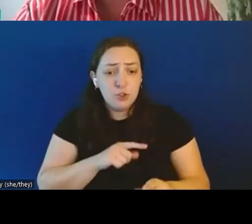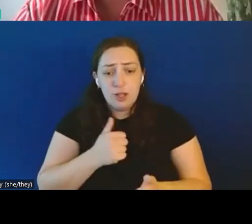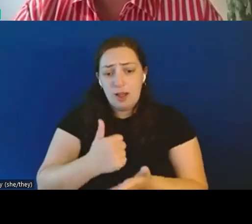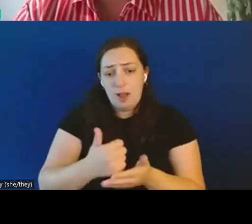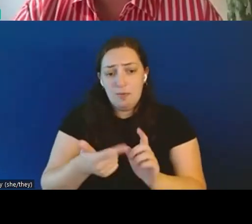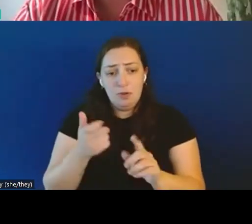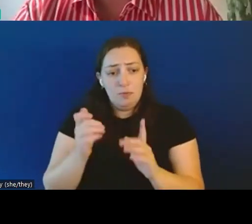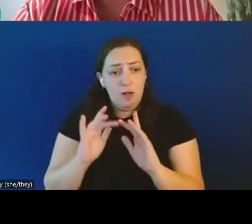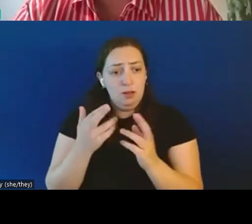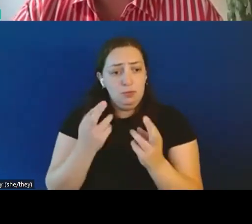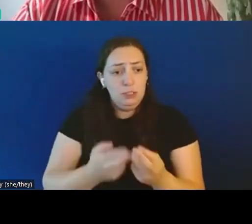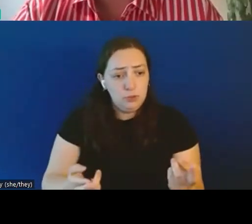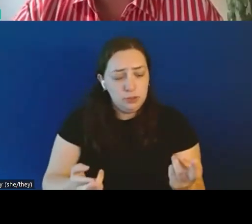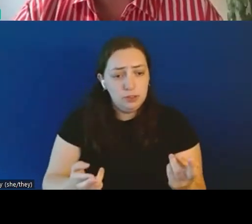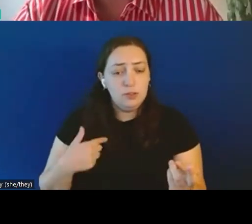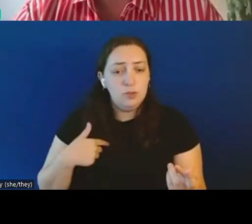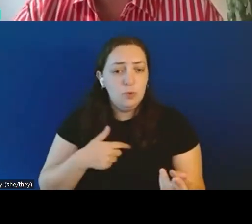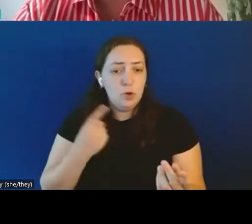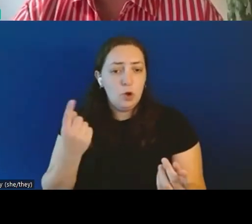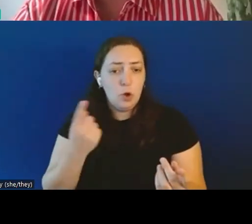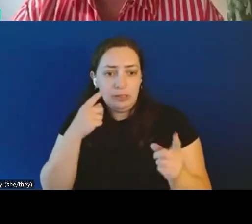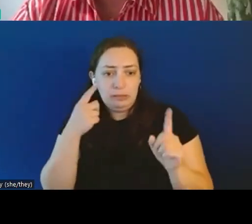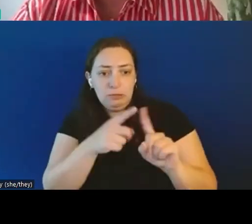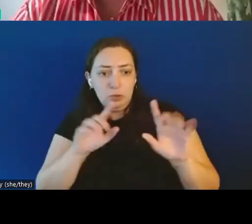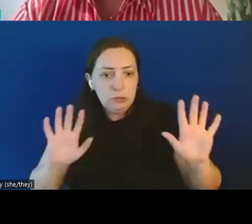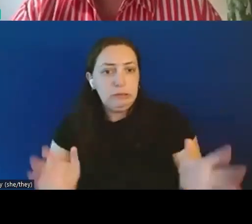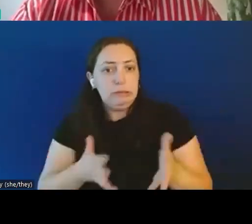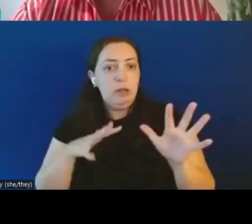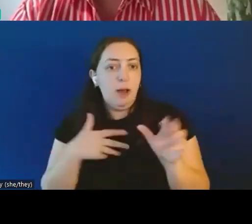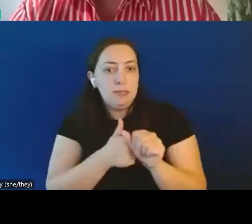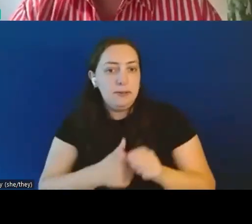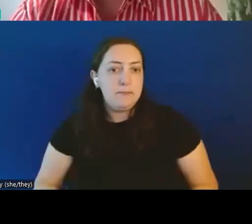those resources, but we're always looking to update them.